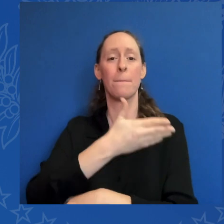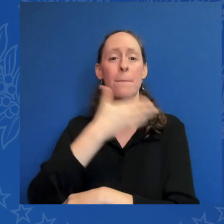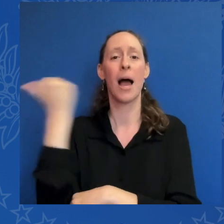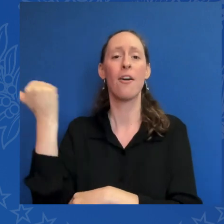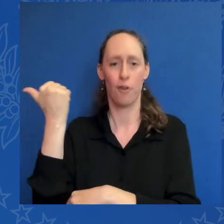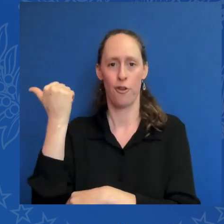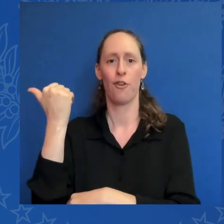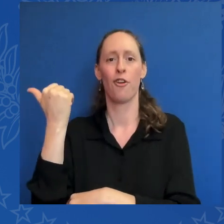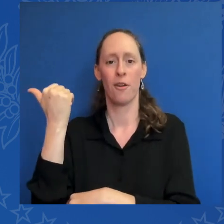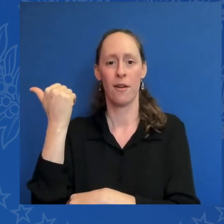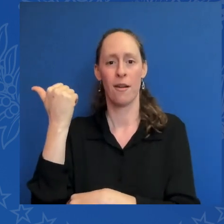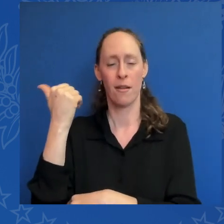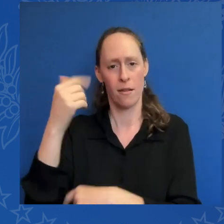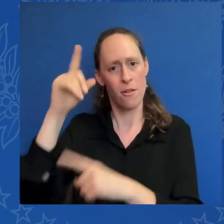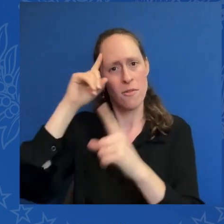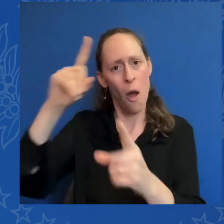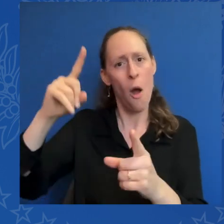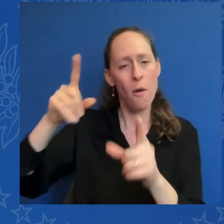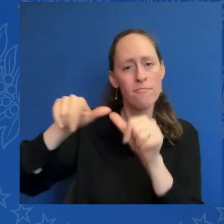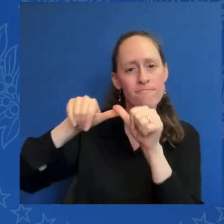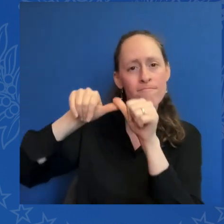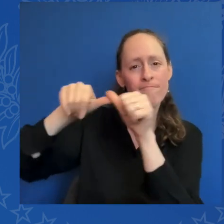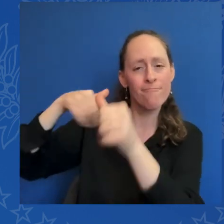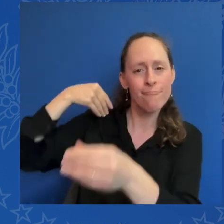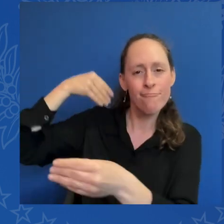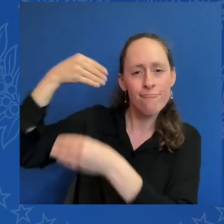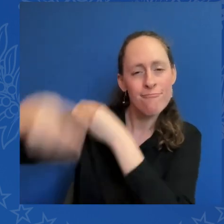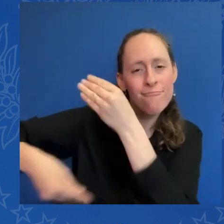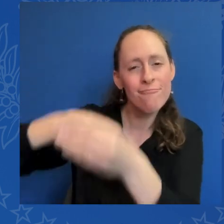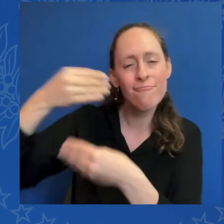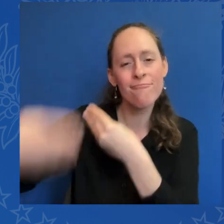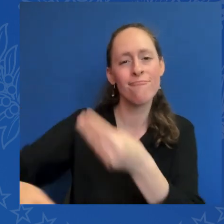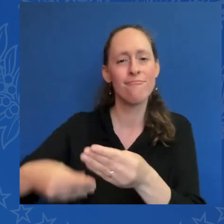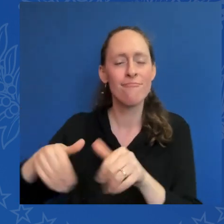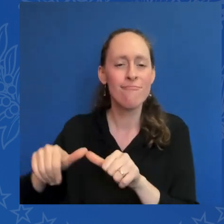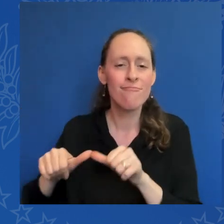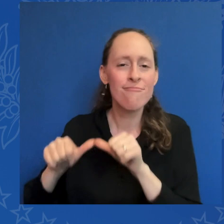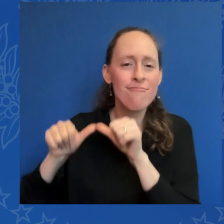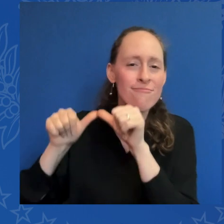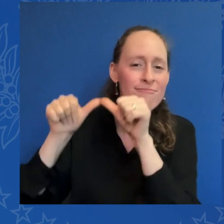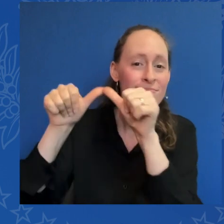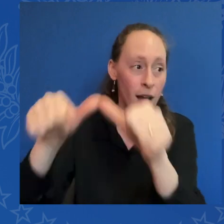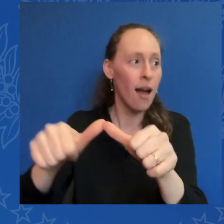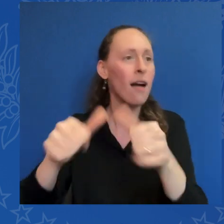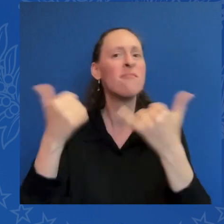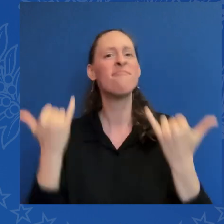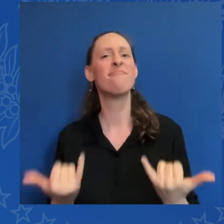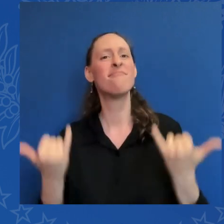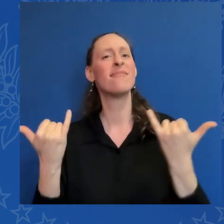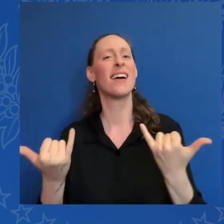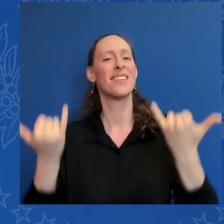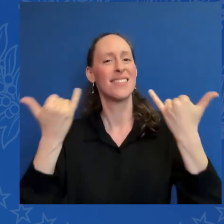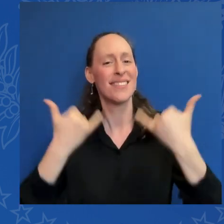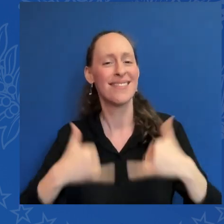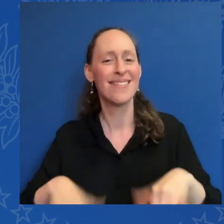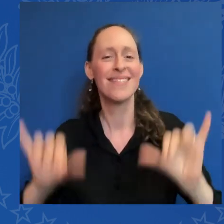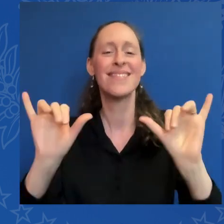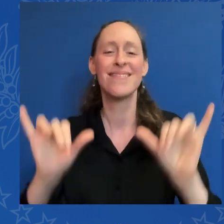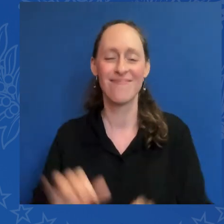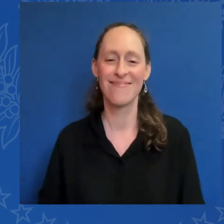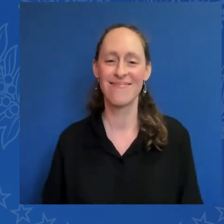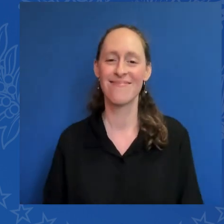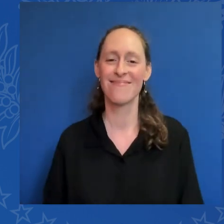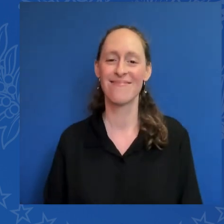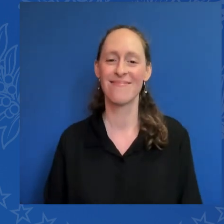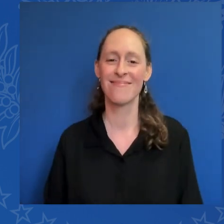it's hope that continues this day. Nearly 45 years ago, as some of you may remember, none of you women are old enough to know, but some of you men